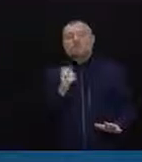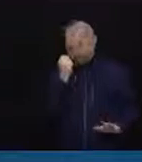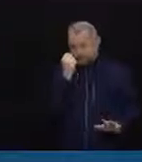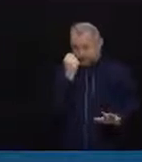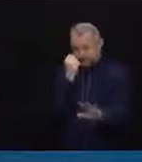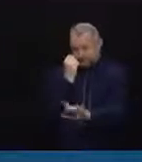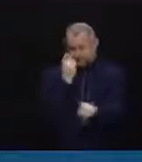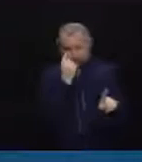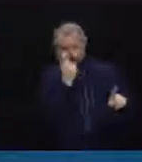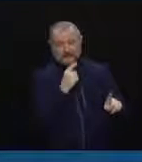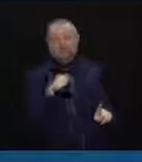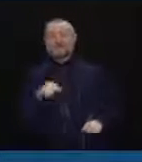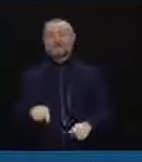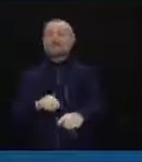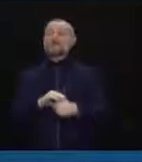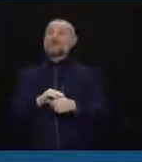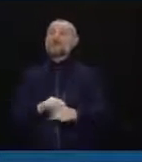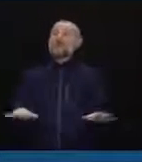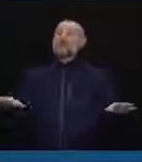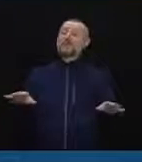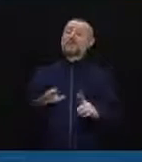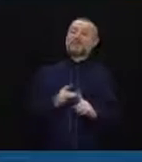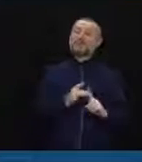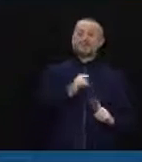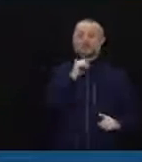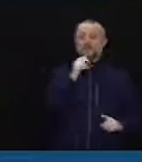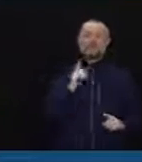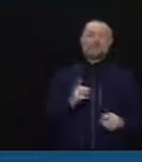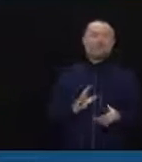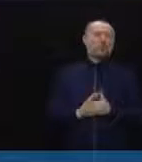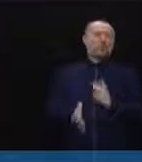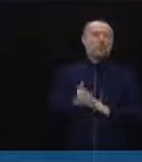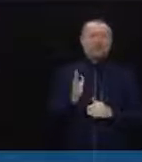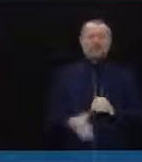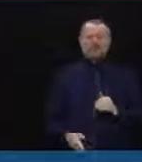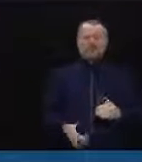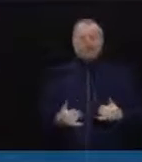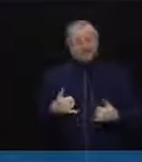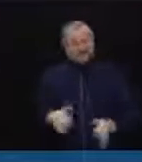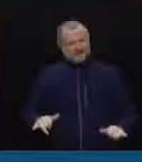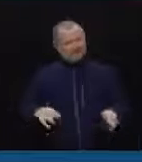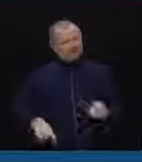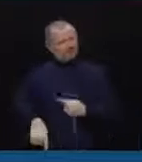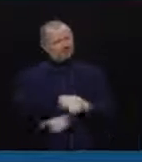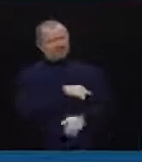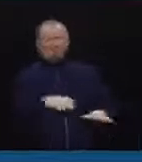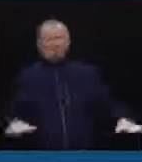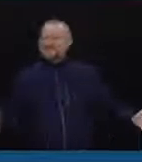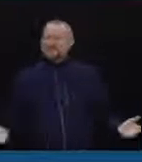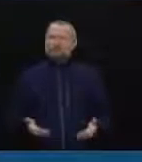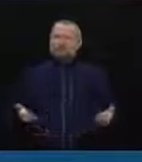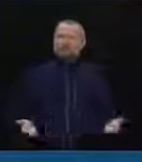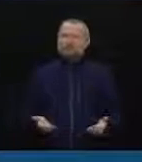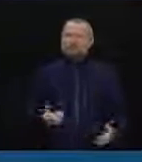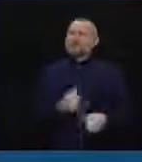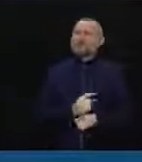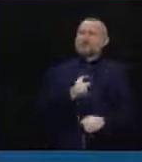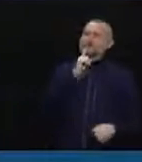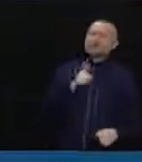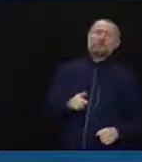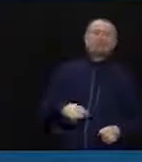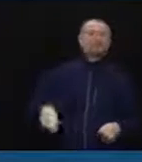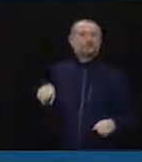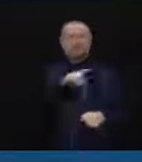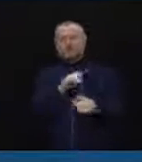declared over. This pandemic is still with us, and we are going to continue reassuring the people of this state that we'll take the most thoughtful